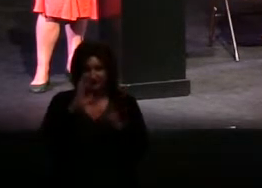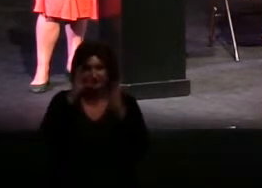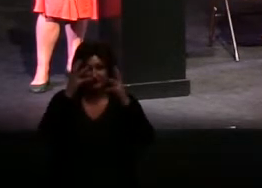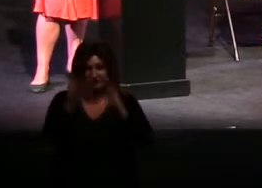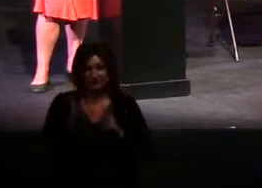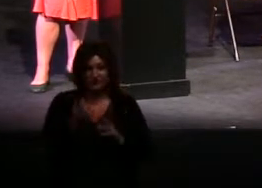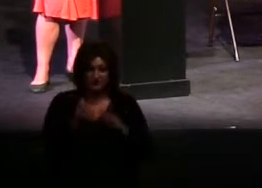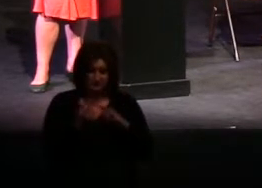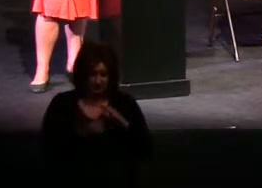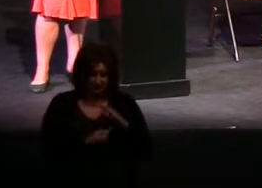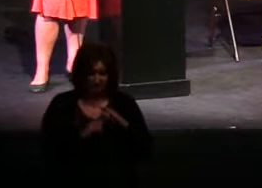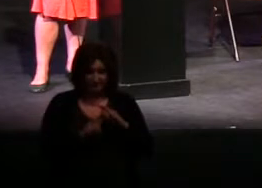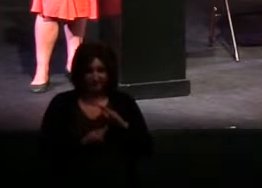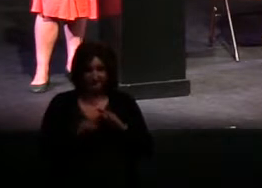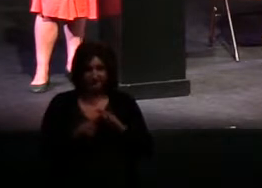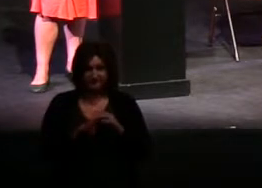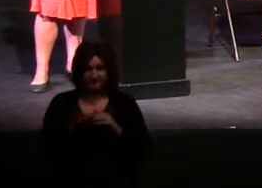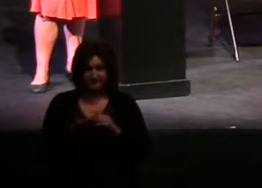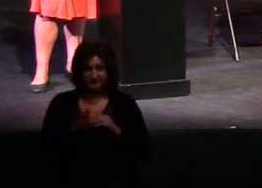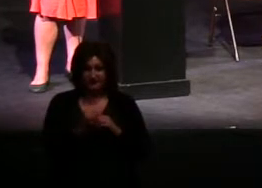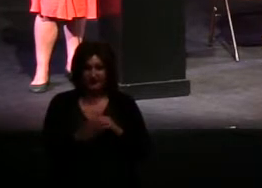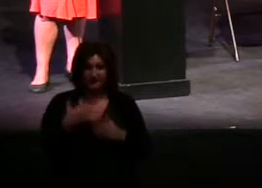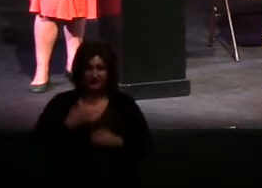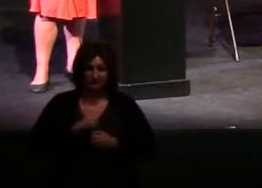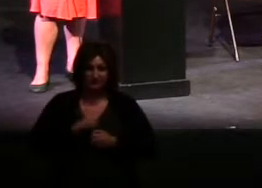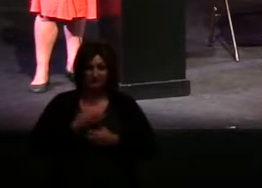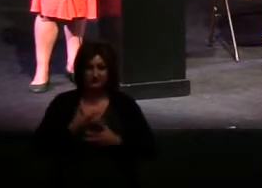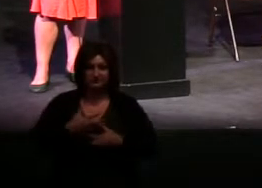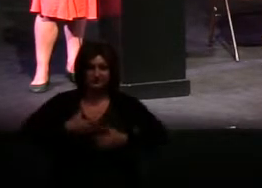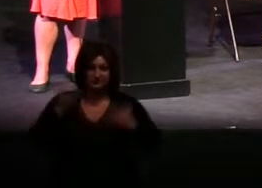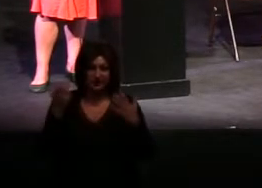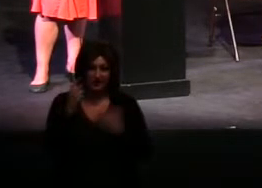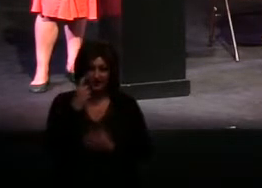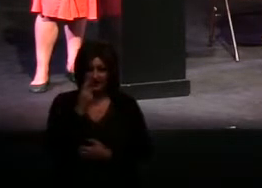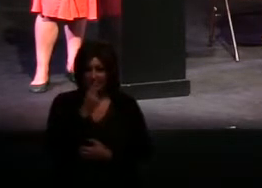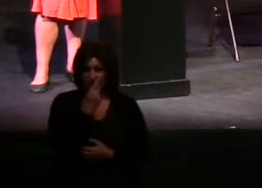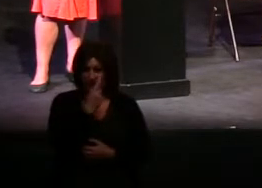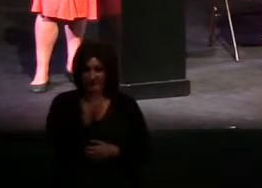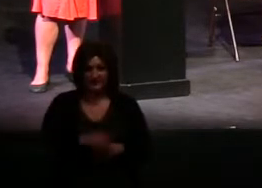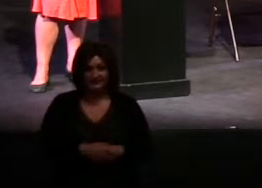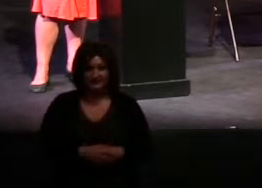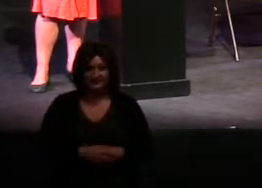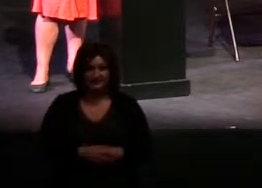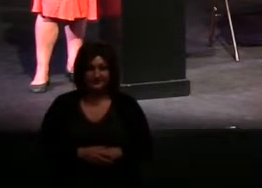and loneliness, her worn out, angry eyes.